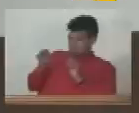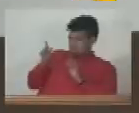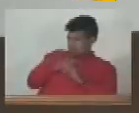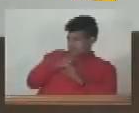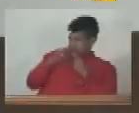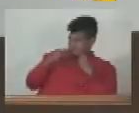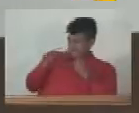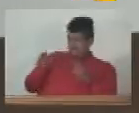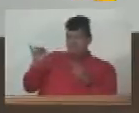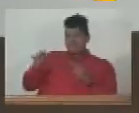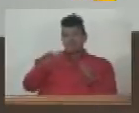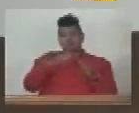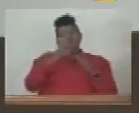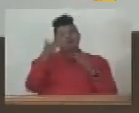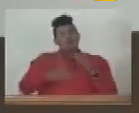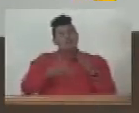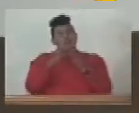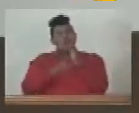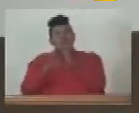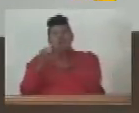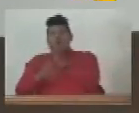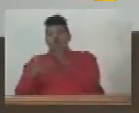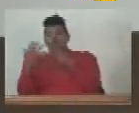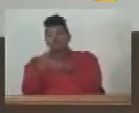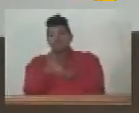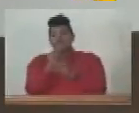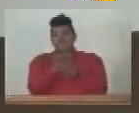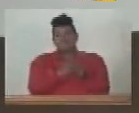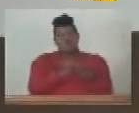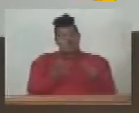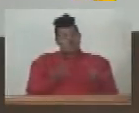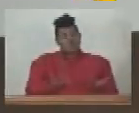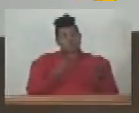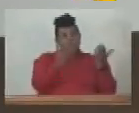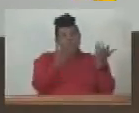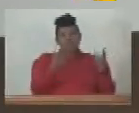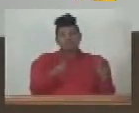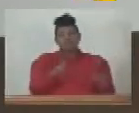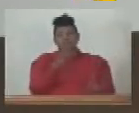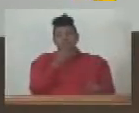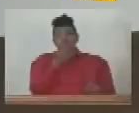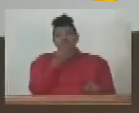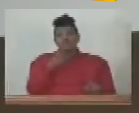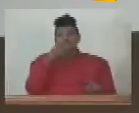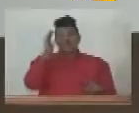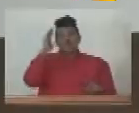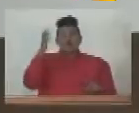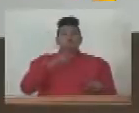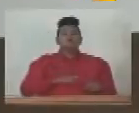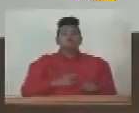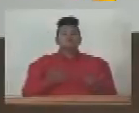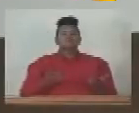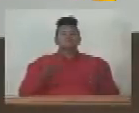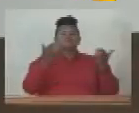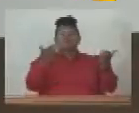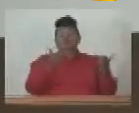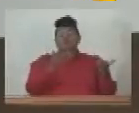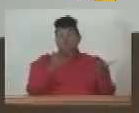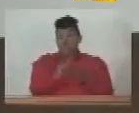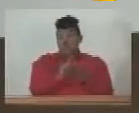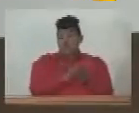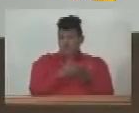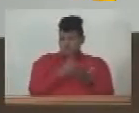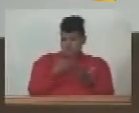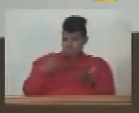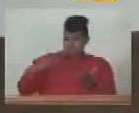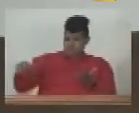ends the clause-by-clause summary of the bills before you. Shortly, Mr. Speaker, I will commend the bills to other members of the